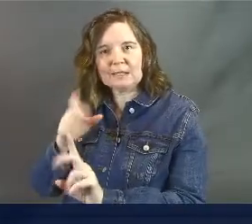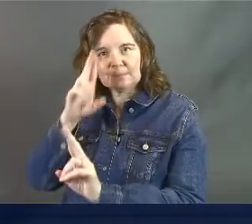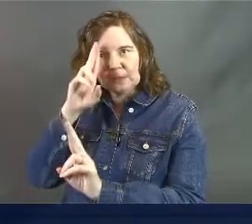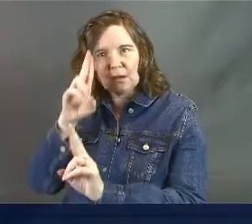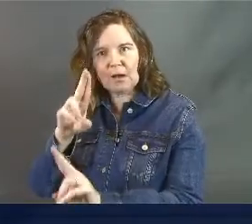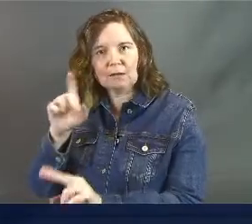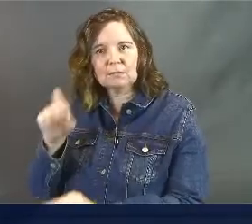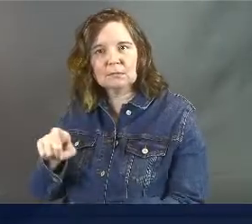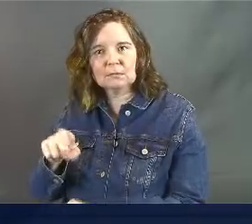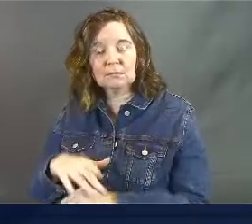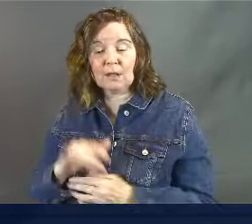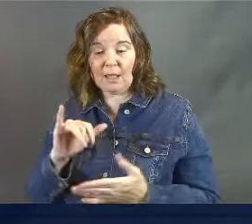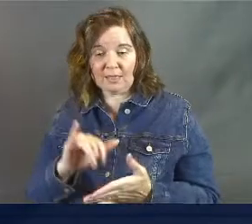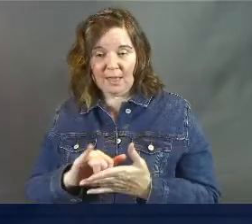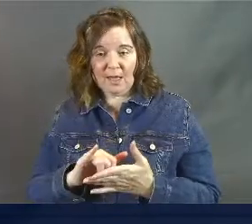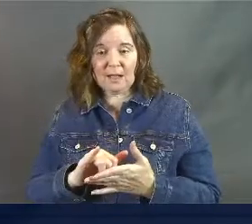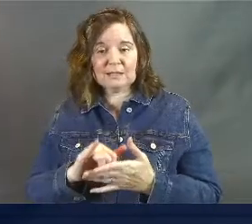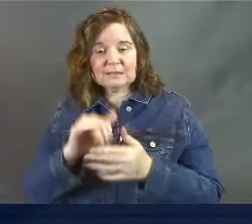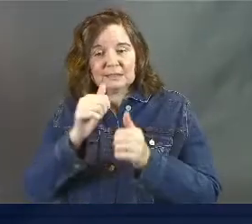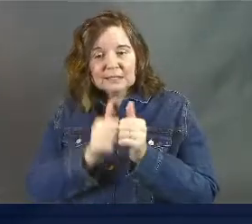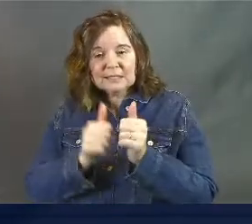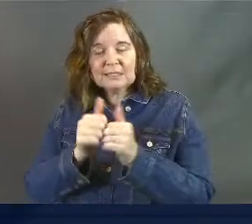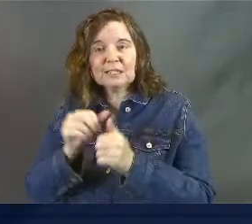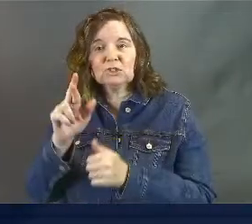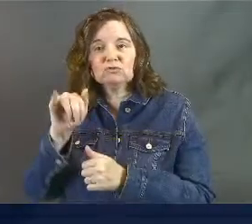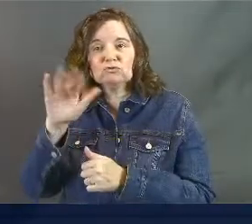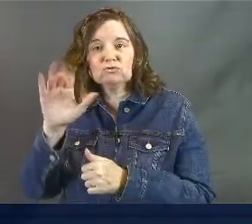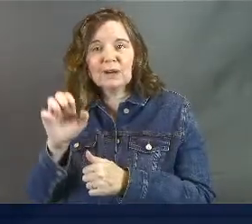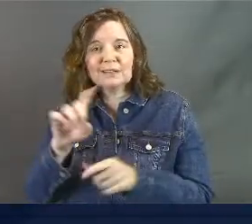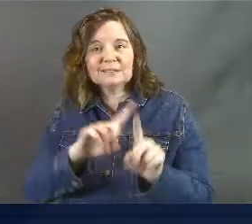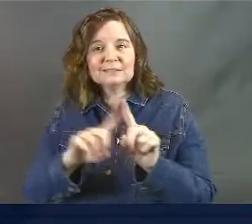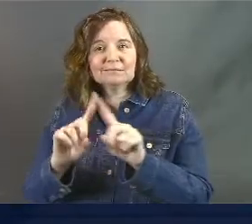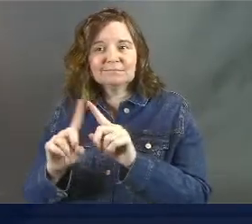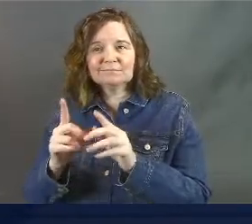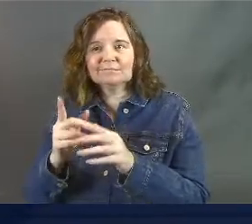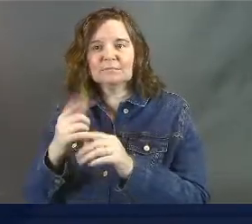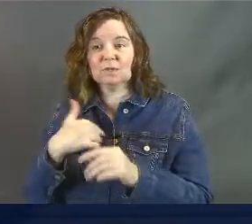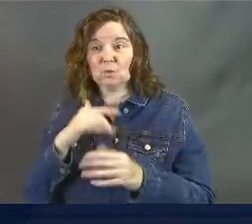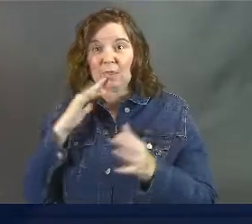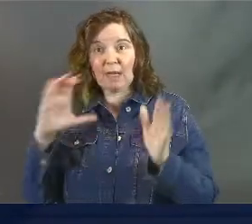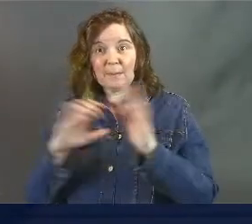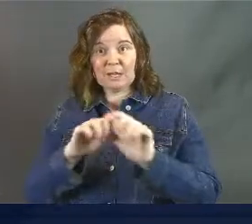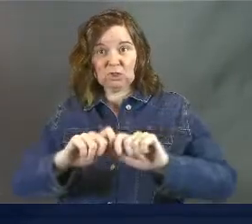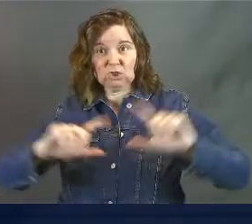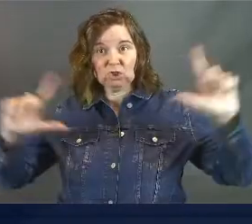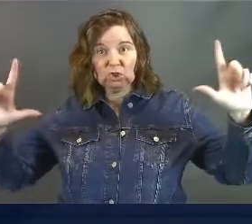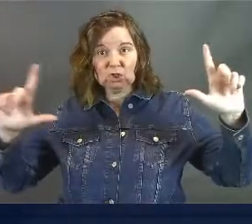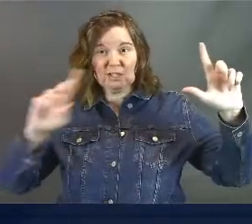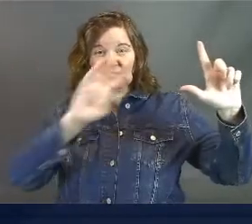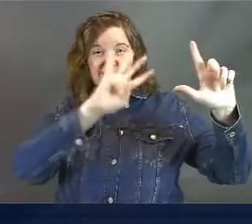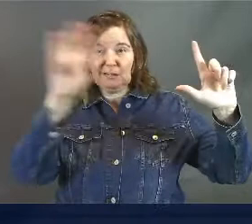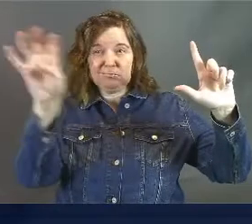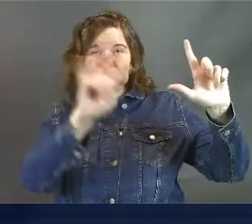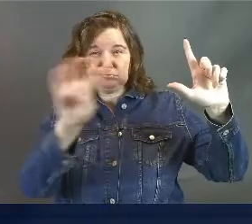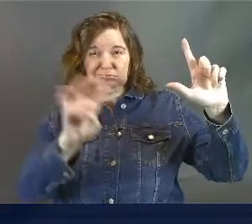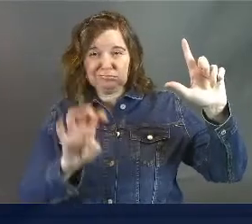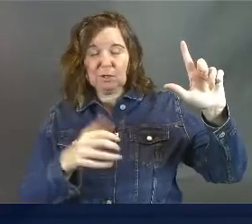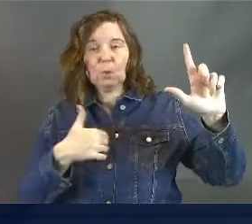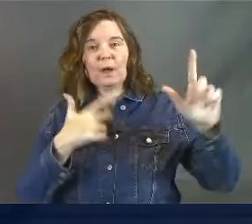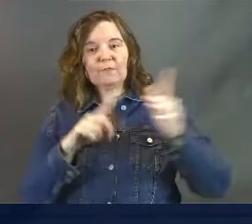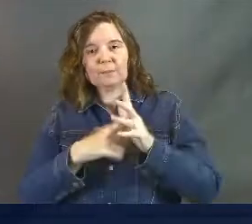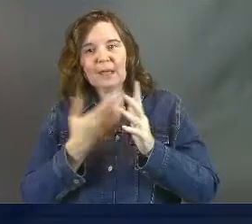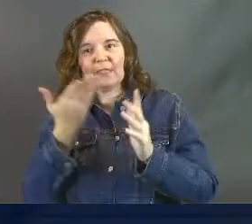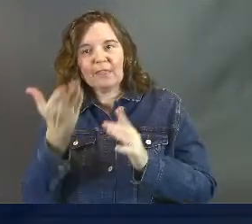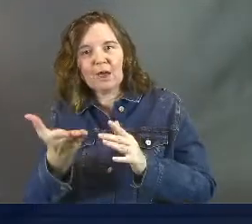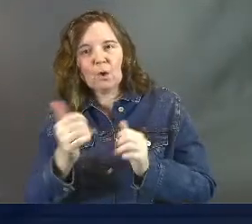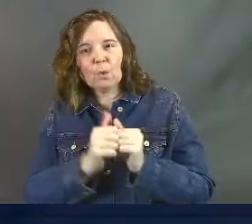be honored. And that is in every single race. So that picture up on the screen that you struggle with, we've got to begin there.